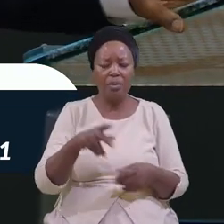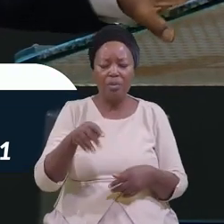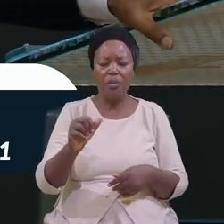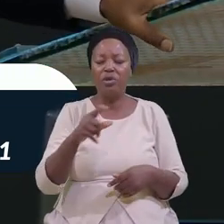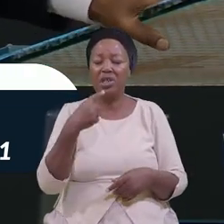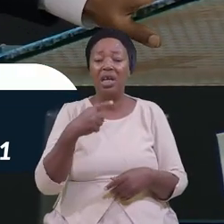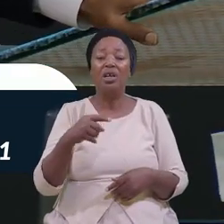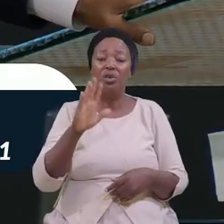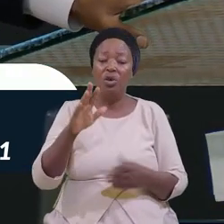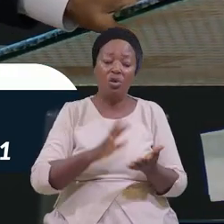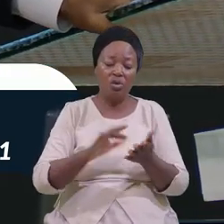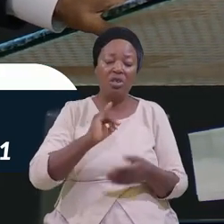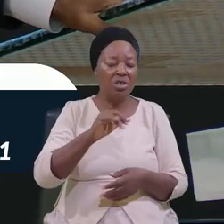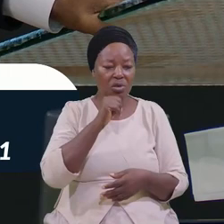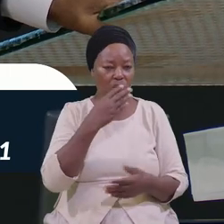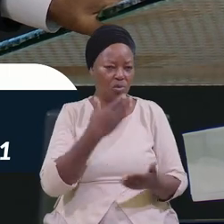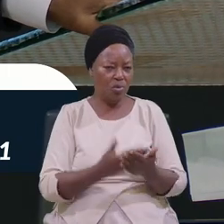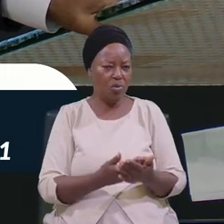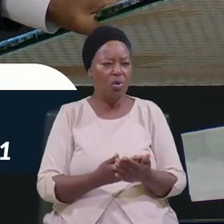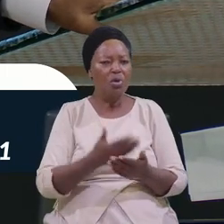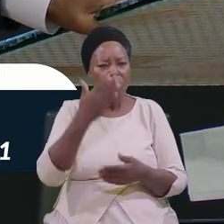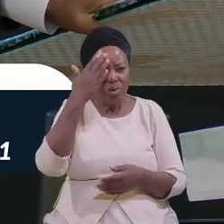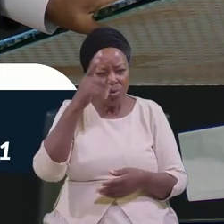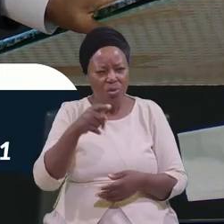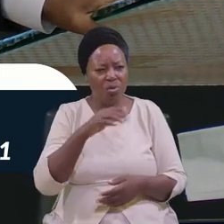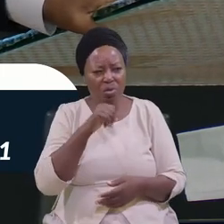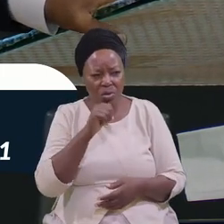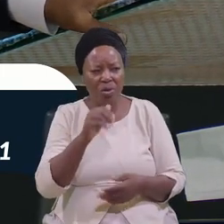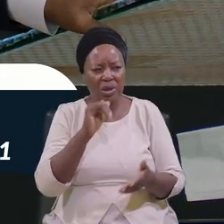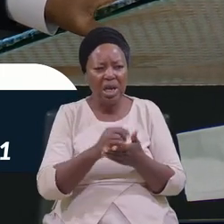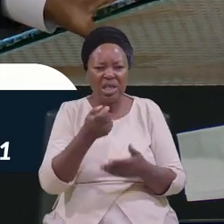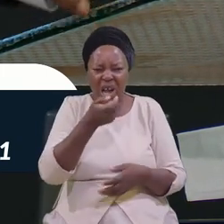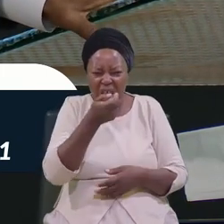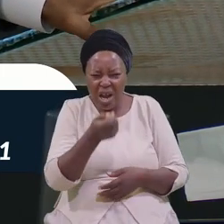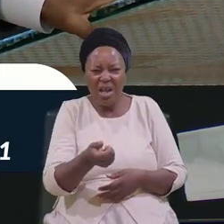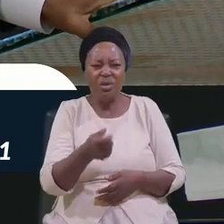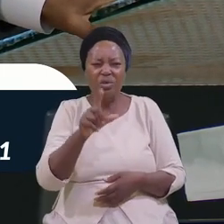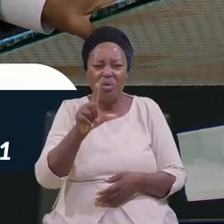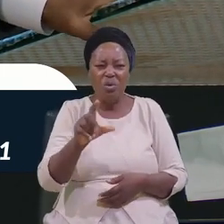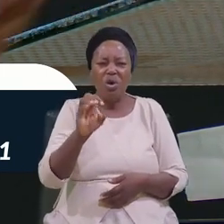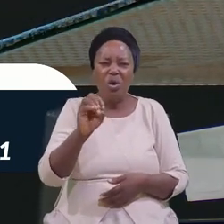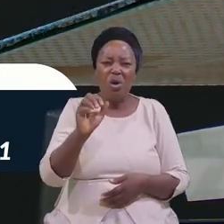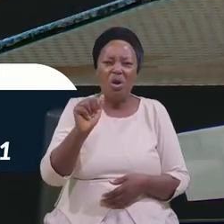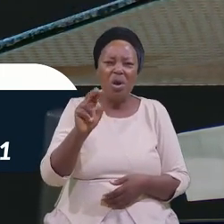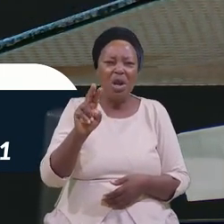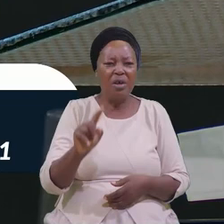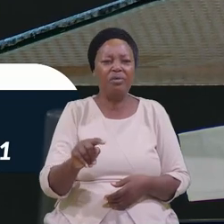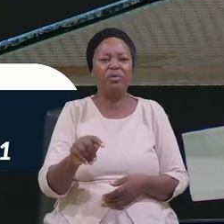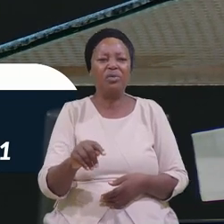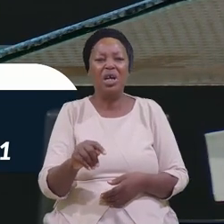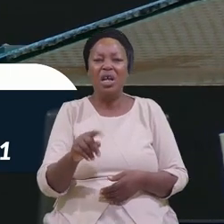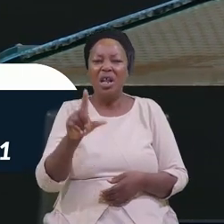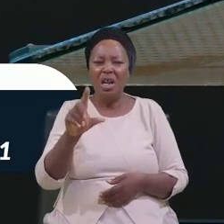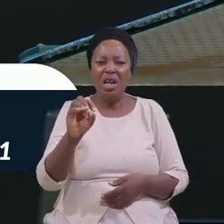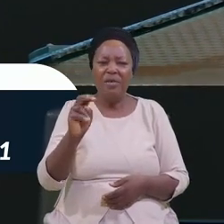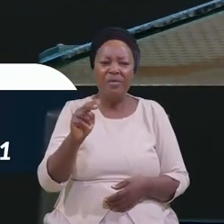ye not that a little leaven leaveneth the whole lump? And if we glory, if